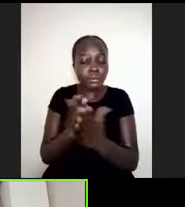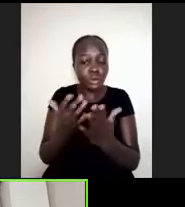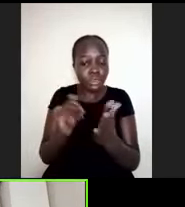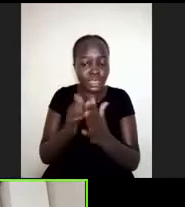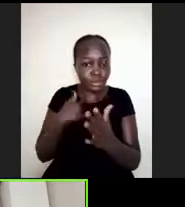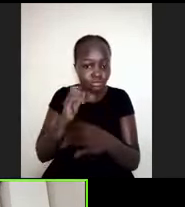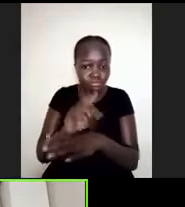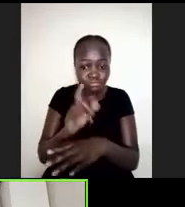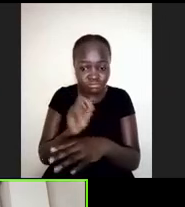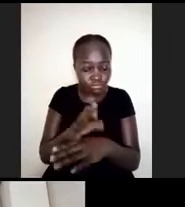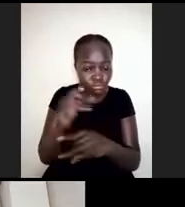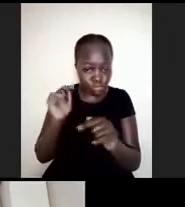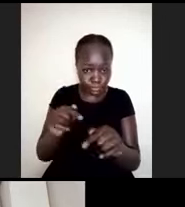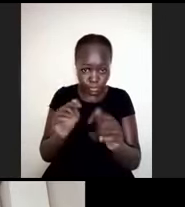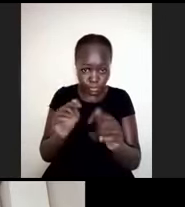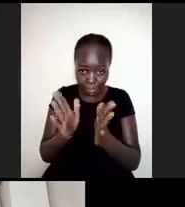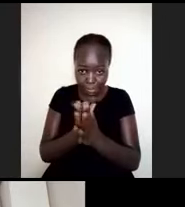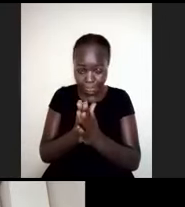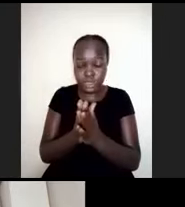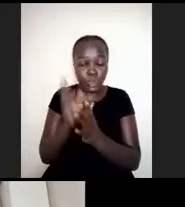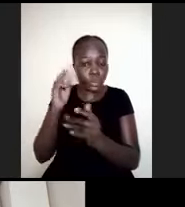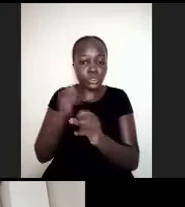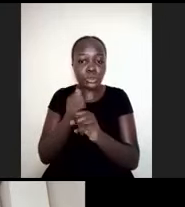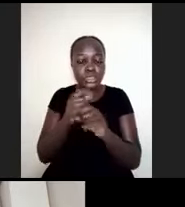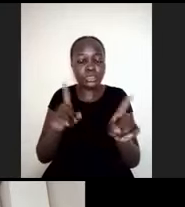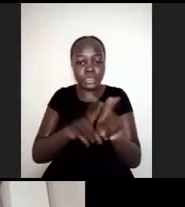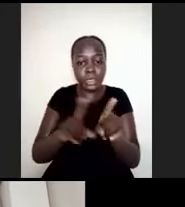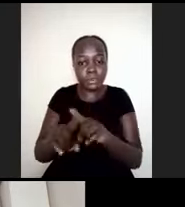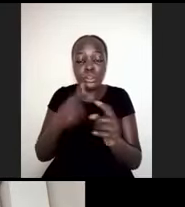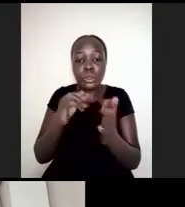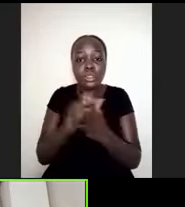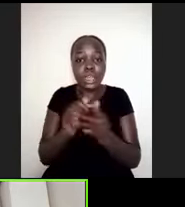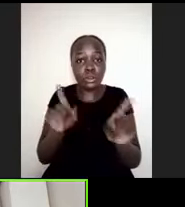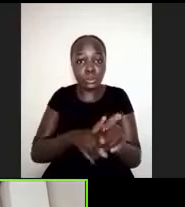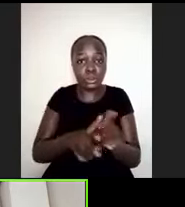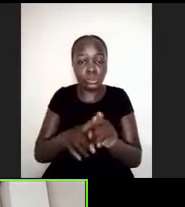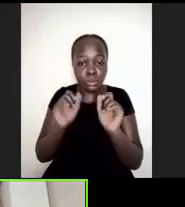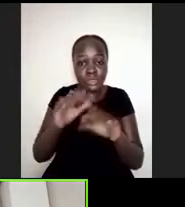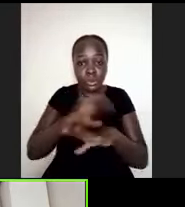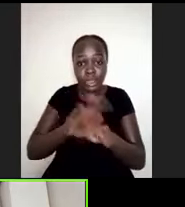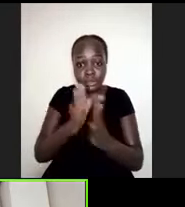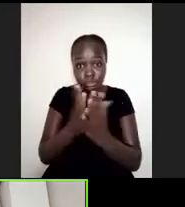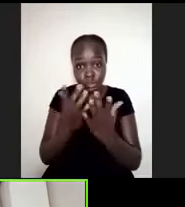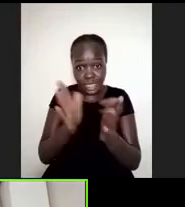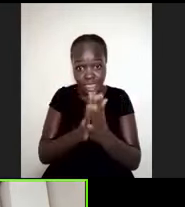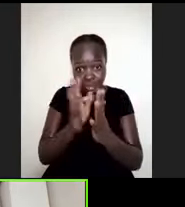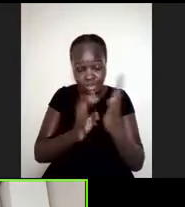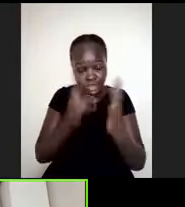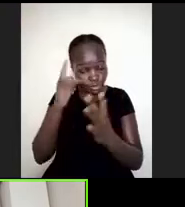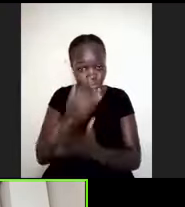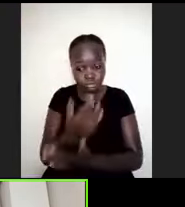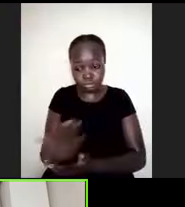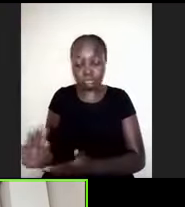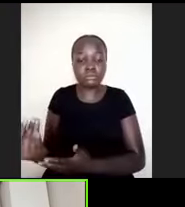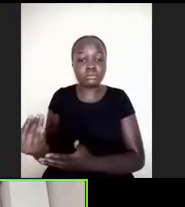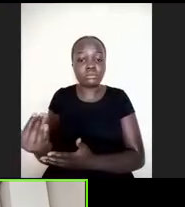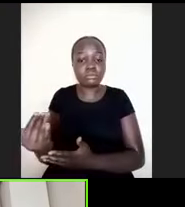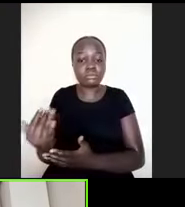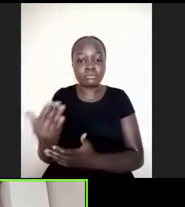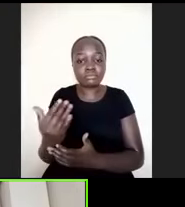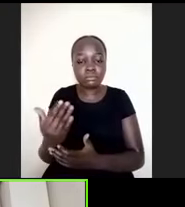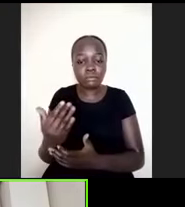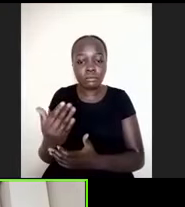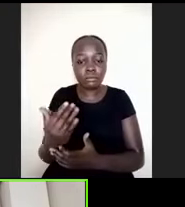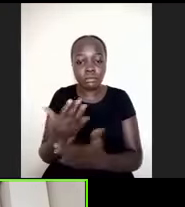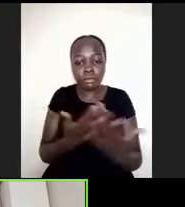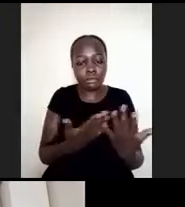still do it on this broadcast so that they can get those books and read them even for the younger children. Thank you, Fiona, our sign